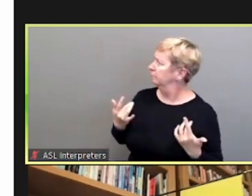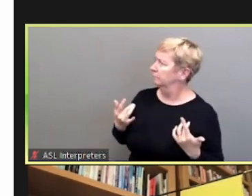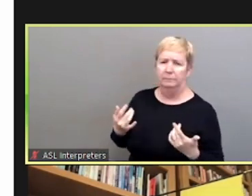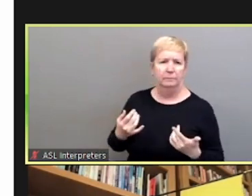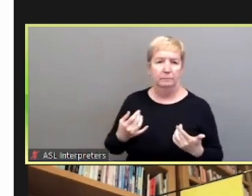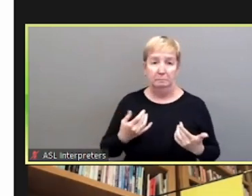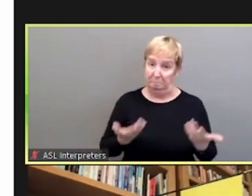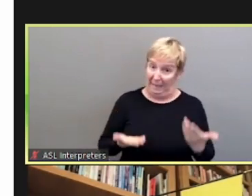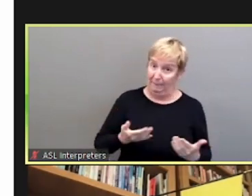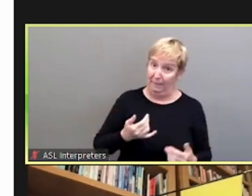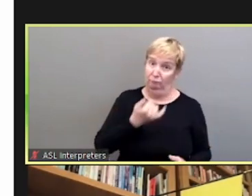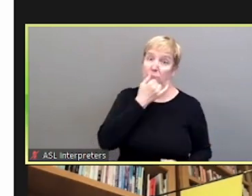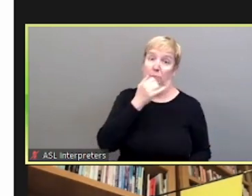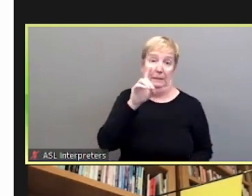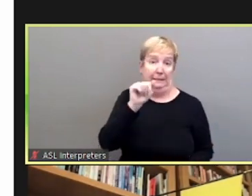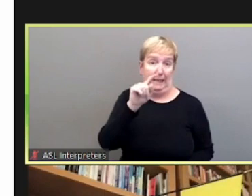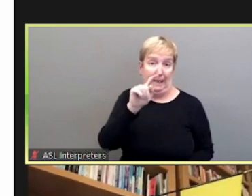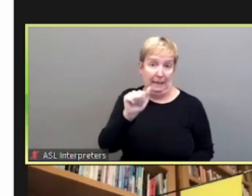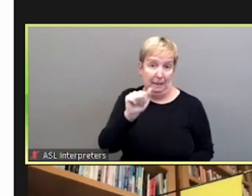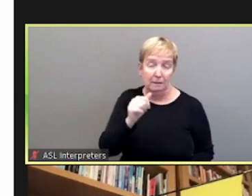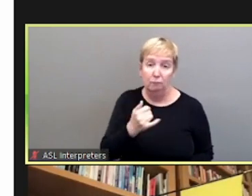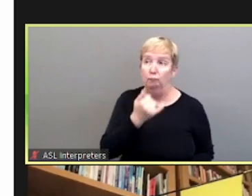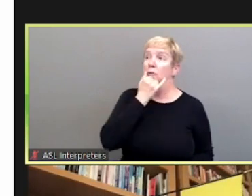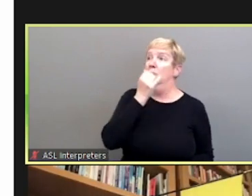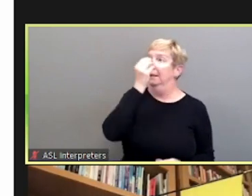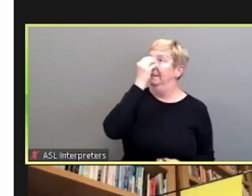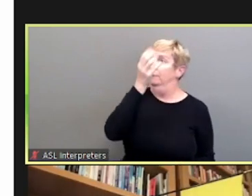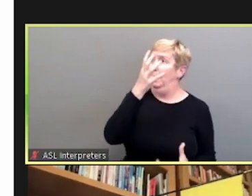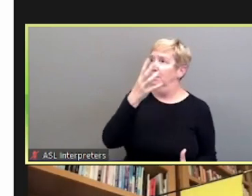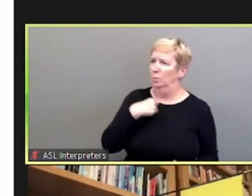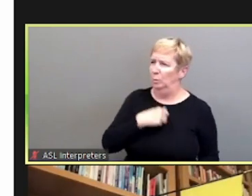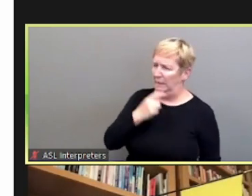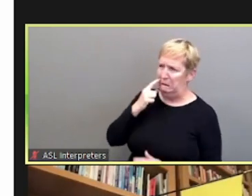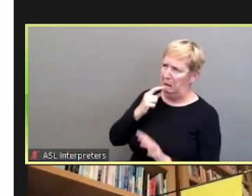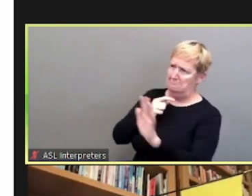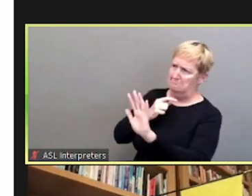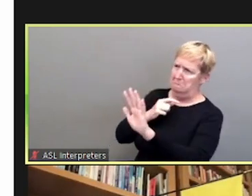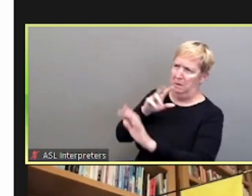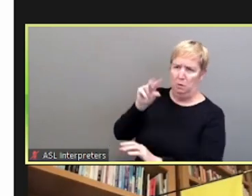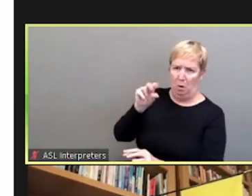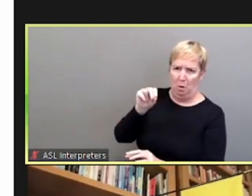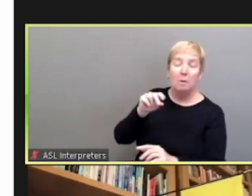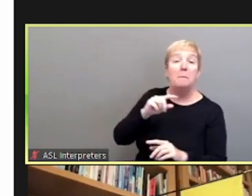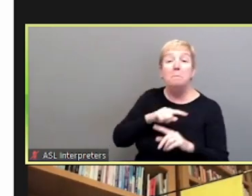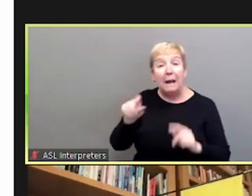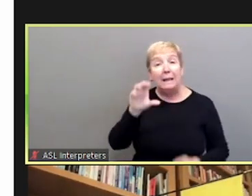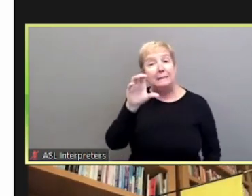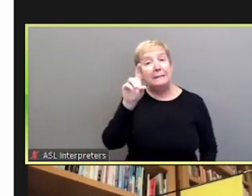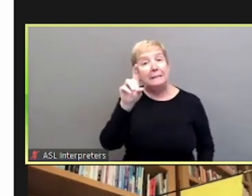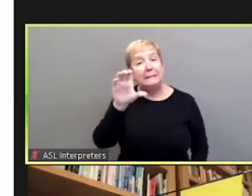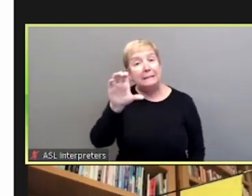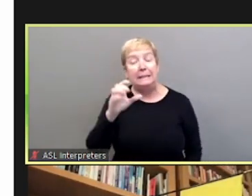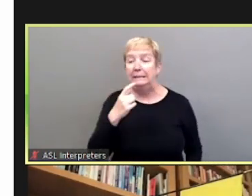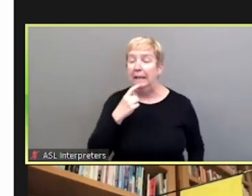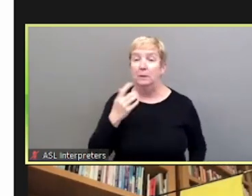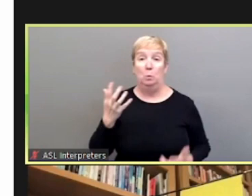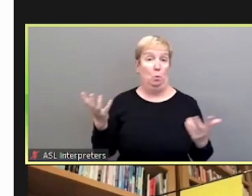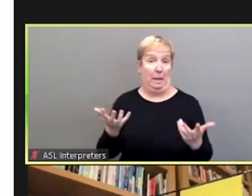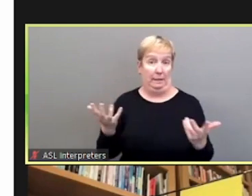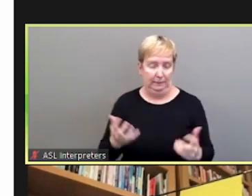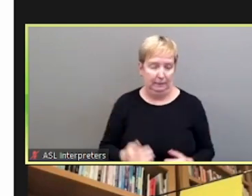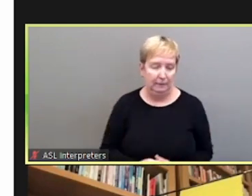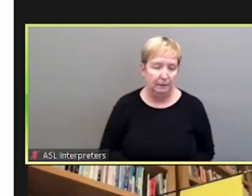our data here in New Mexico? We did not believe there was, but what the CDC has found now is there's a very strong